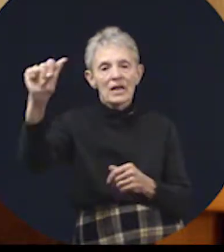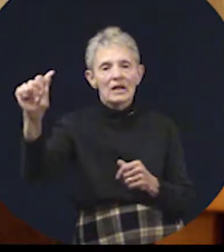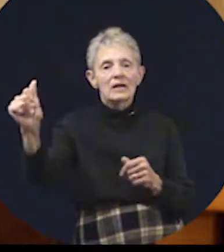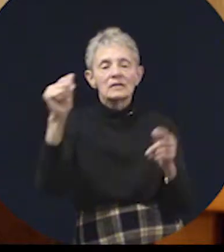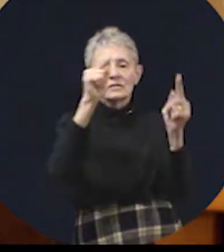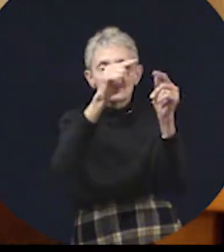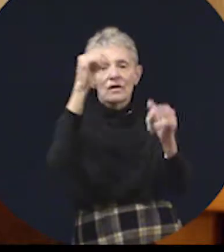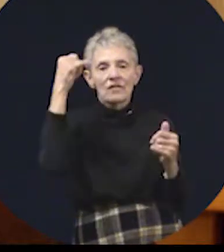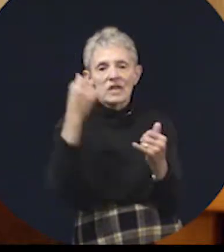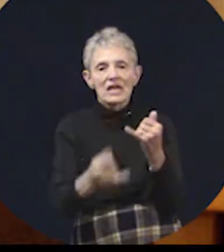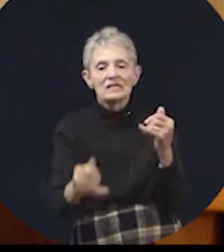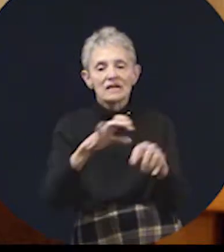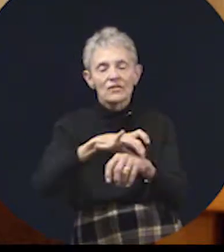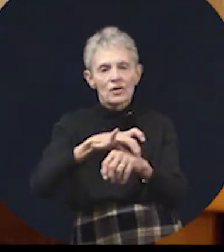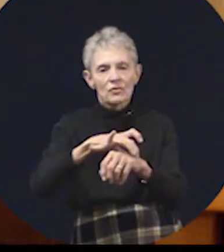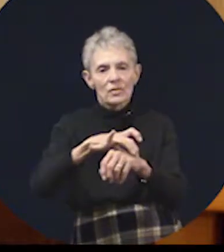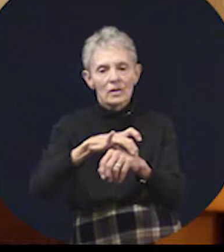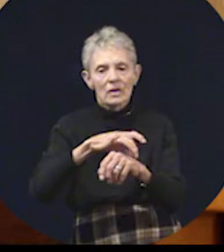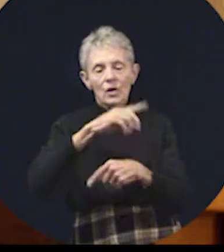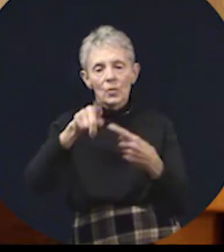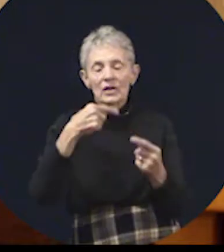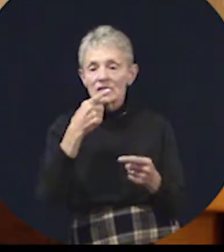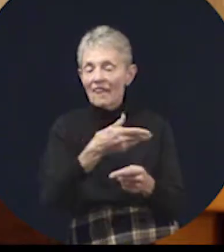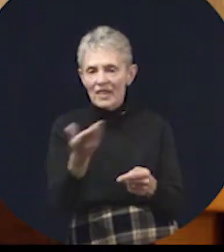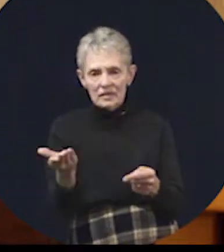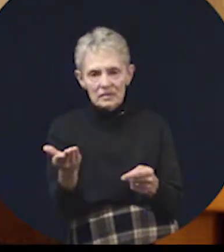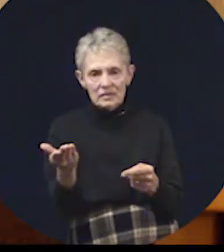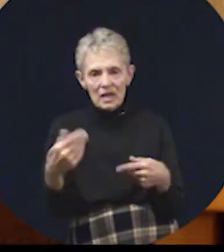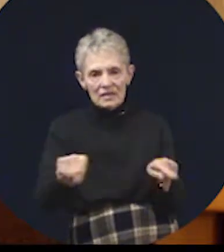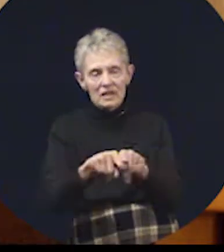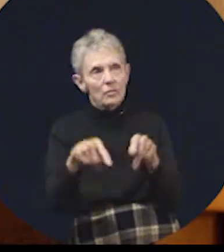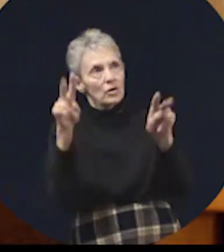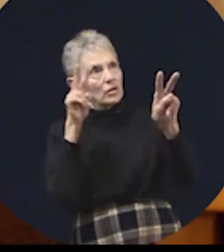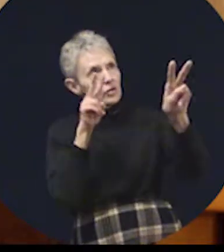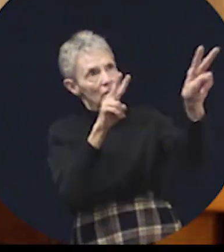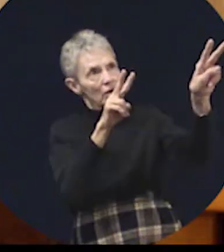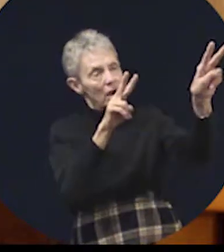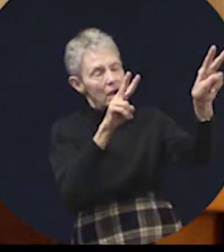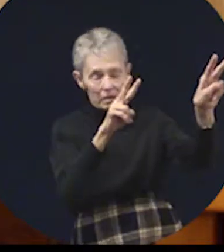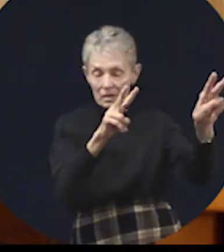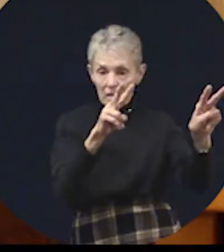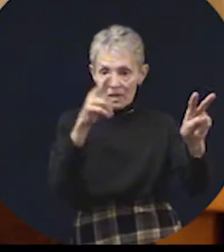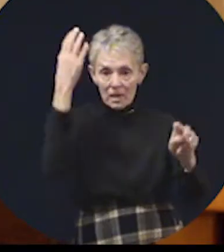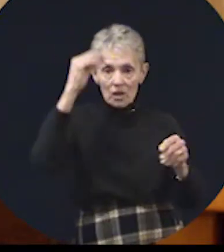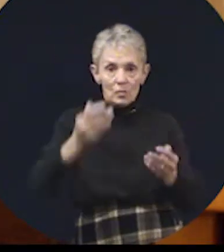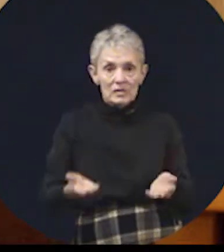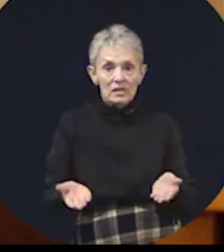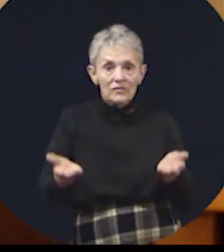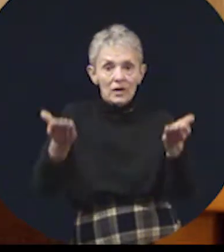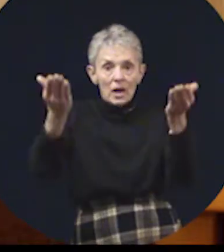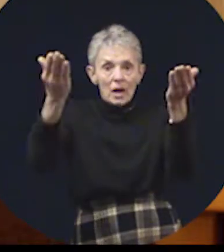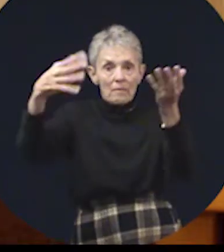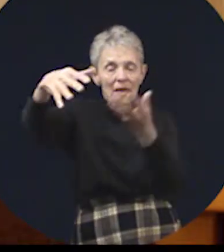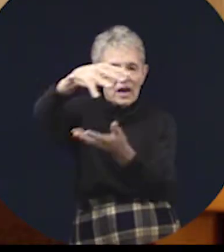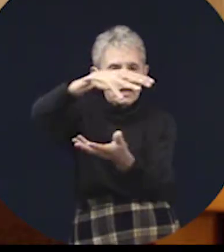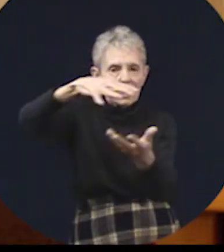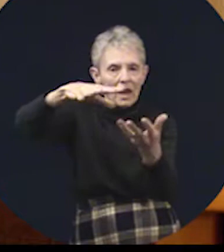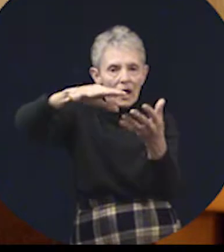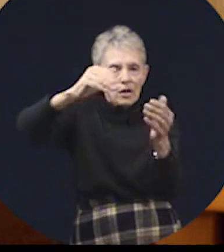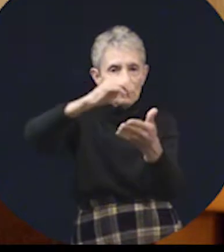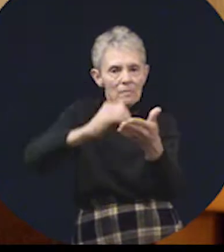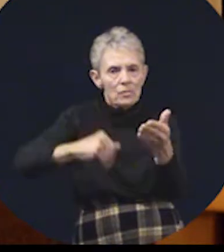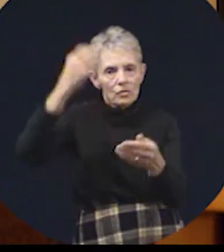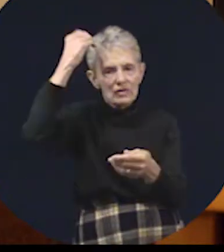of the earth. When he had said this, as they were looking on, he was lifted up, and a cloud took him from their